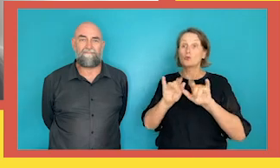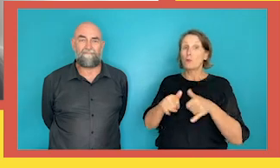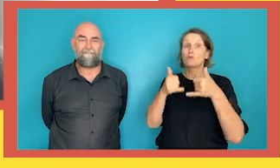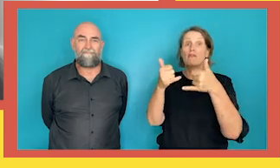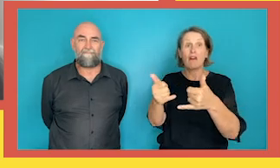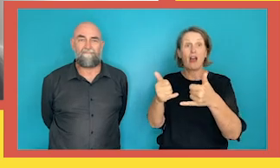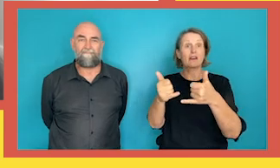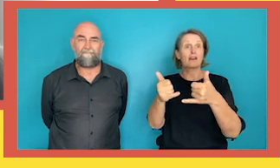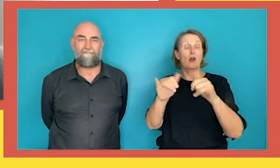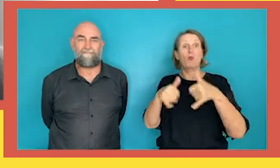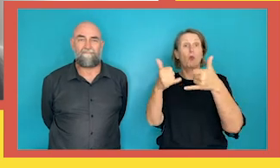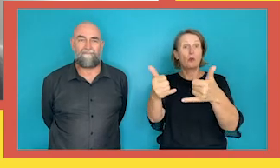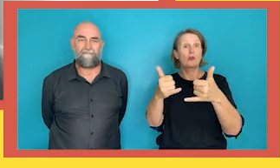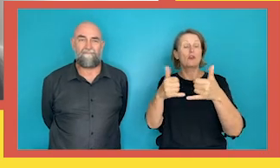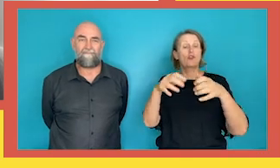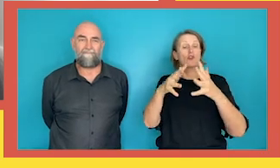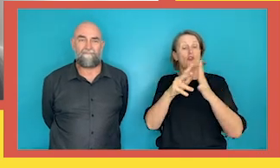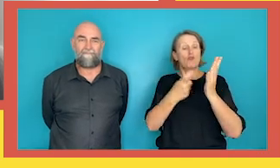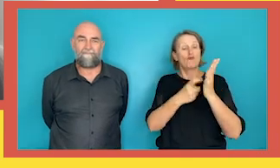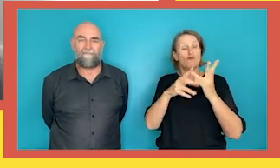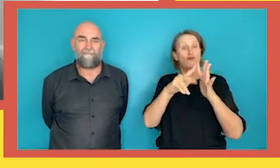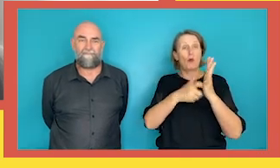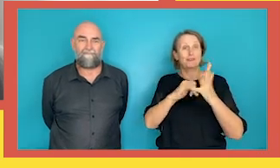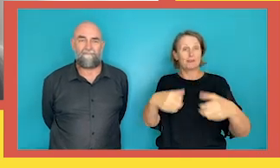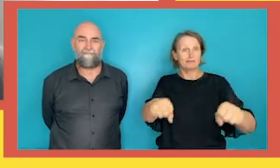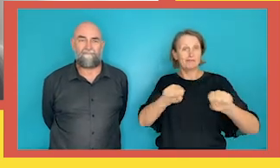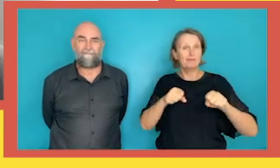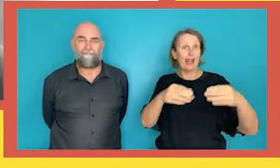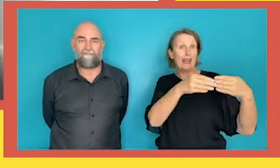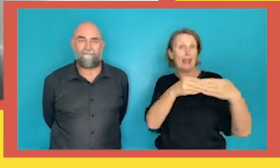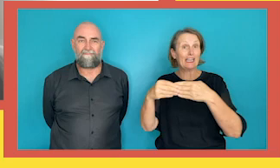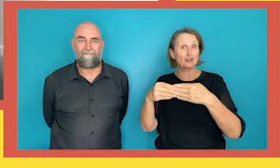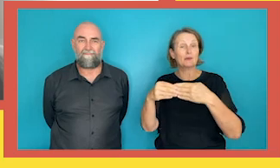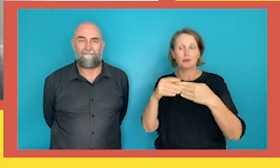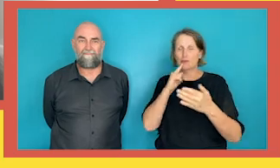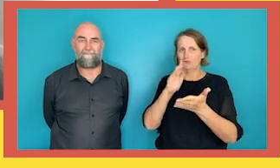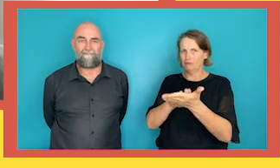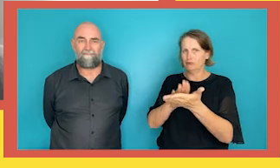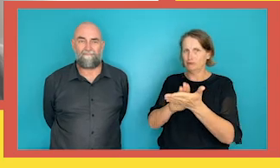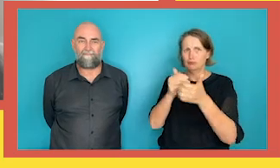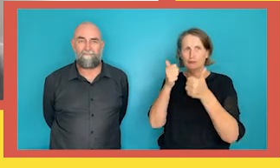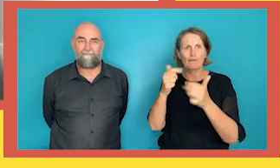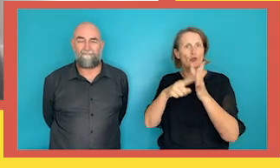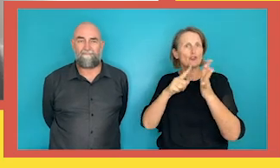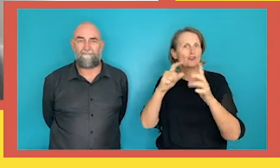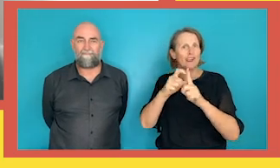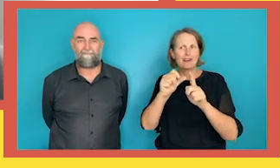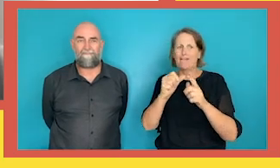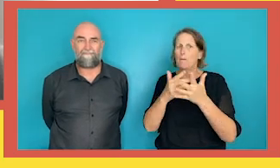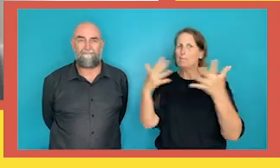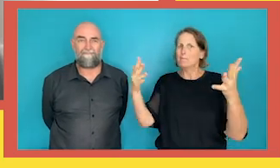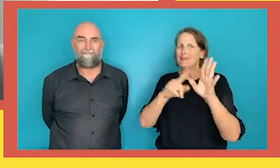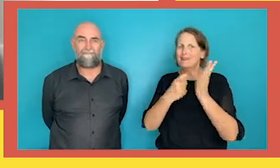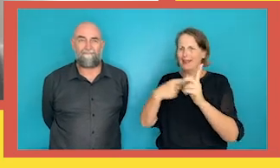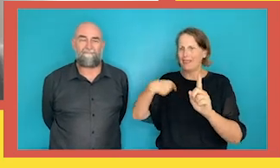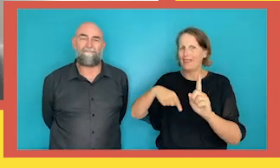with the Rowing Leadership Award as well. So massive year for Jed, massive year for Australian rowing, and I cannot wait